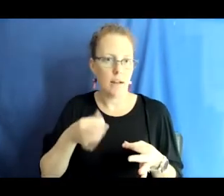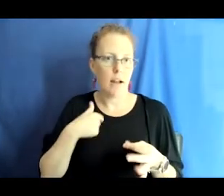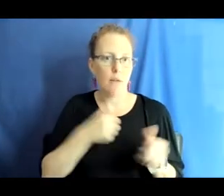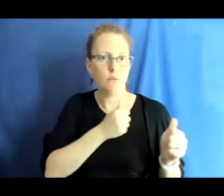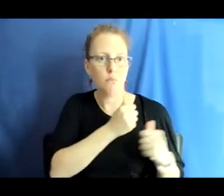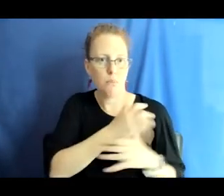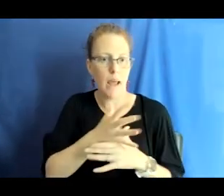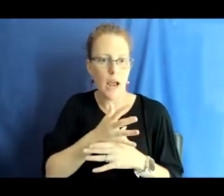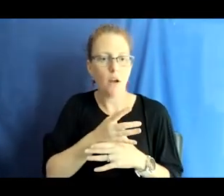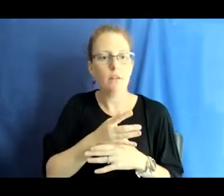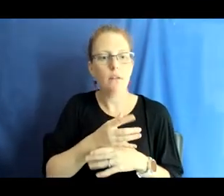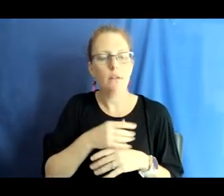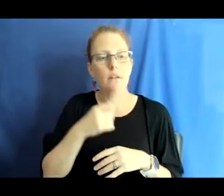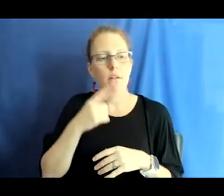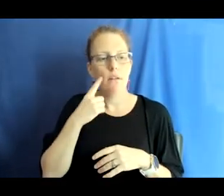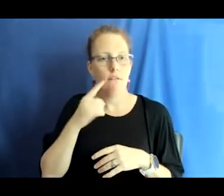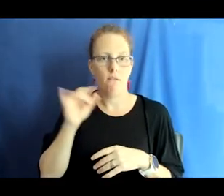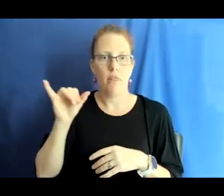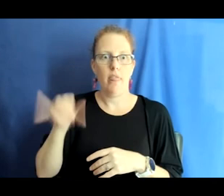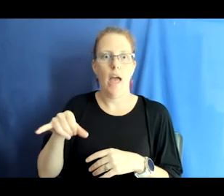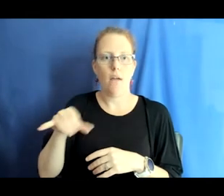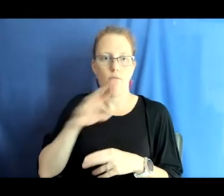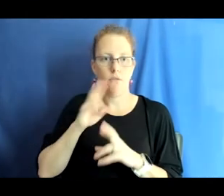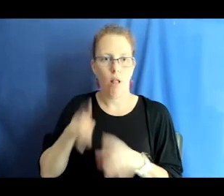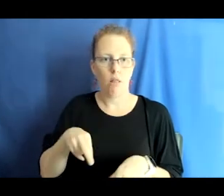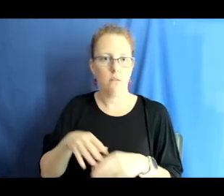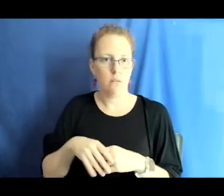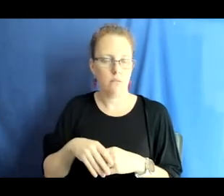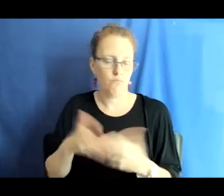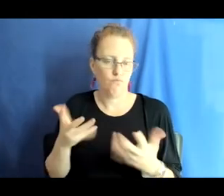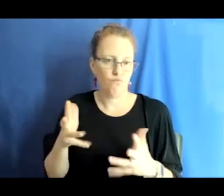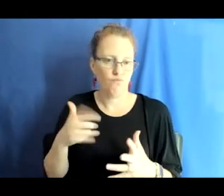that, is what I should say. I was prepared for that outcome. And,